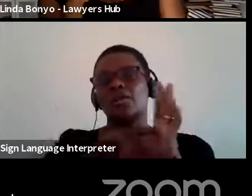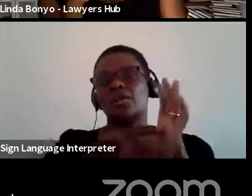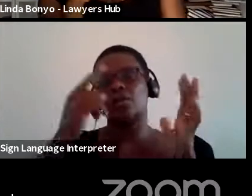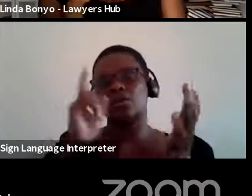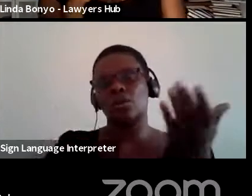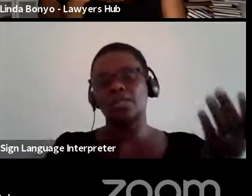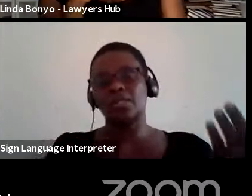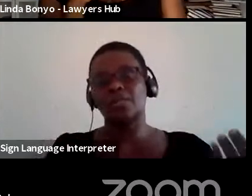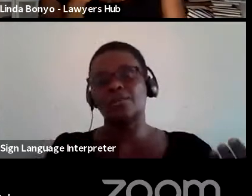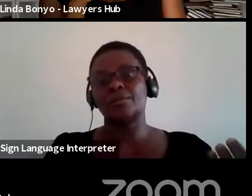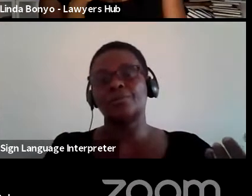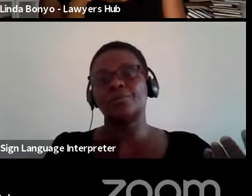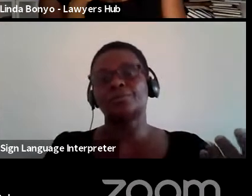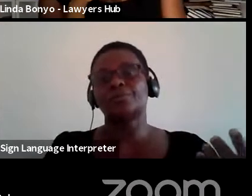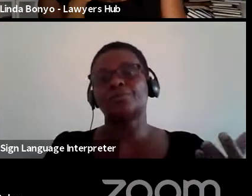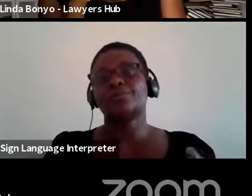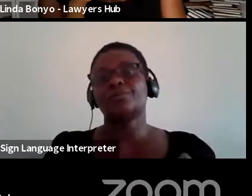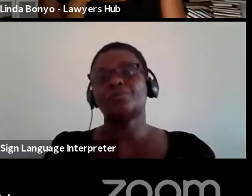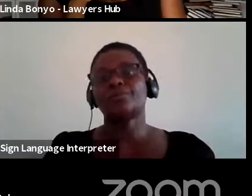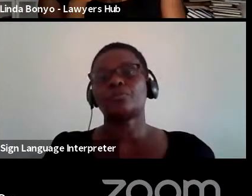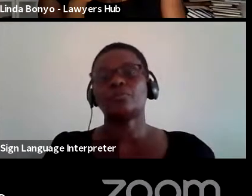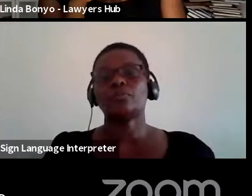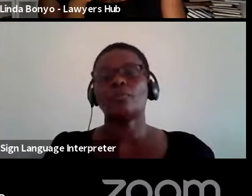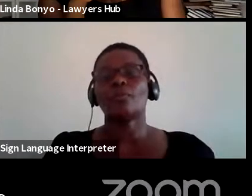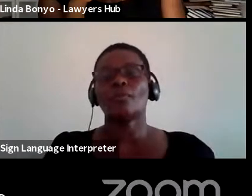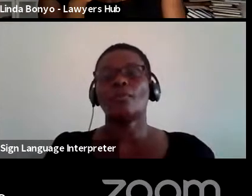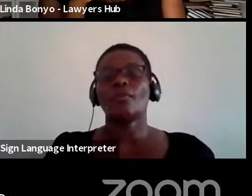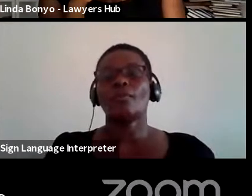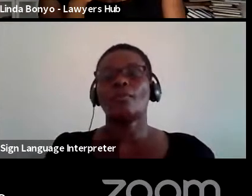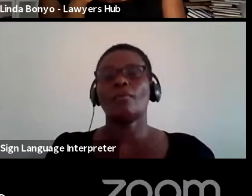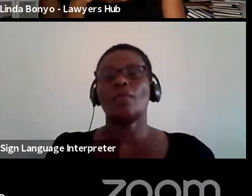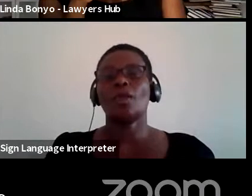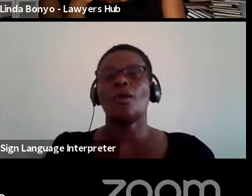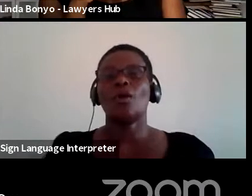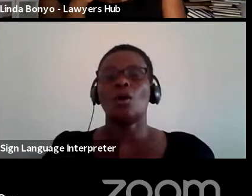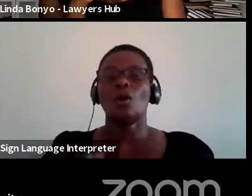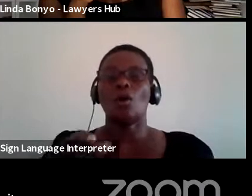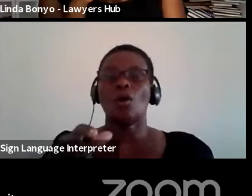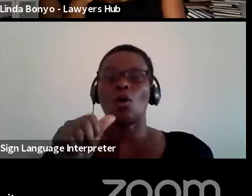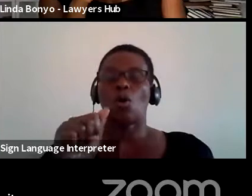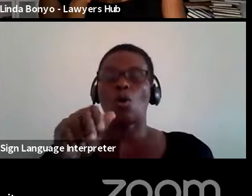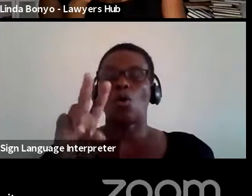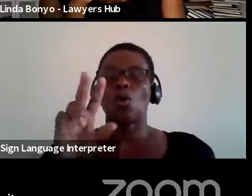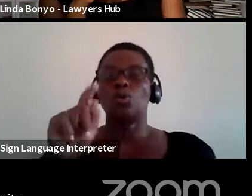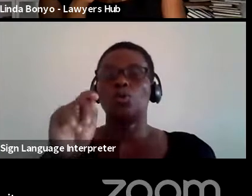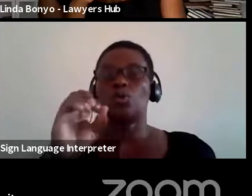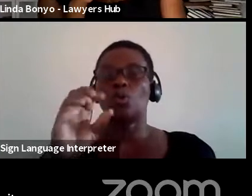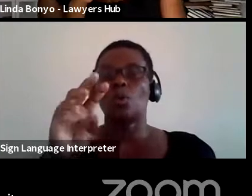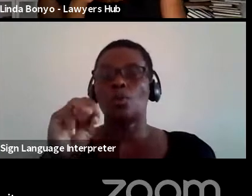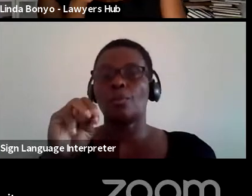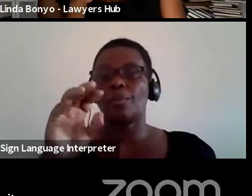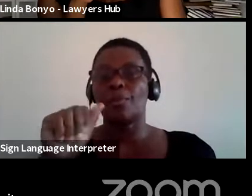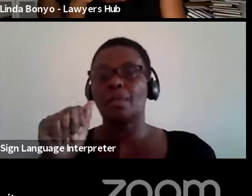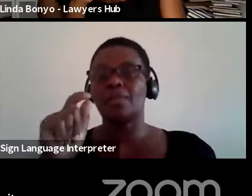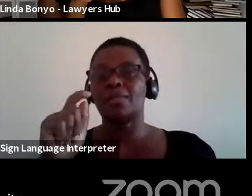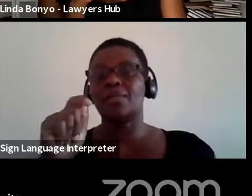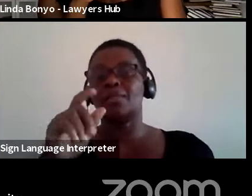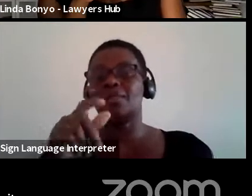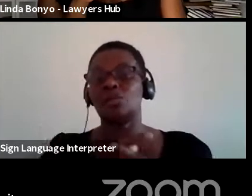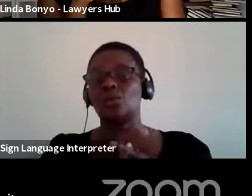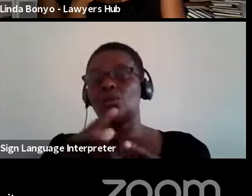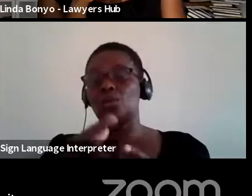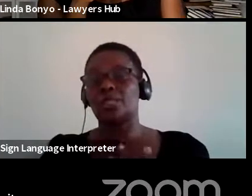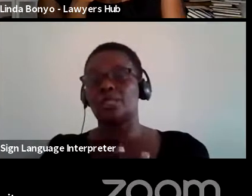very, very briefly, relates to automated tools. This was quite largely accepted as a welcomed addition to the principles,